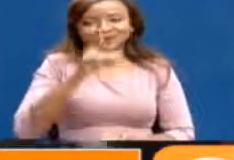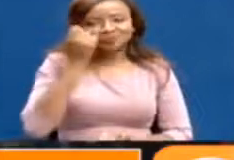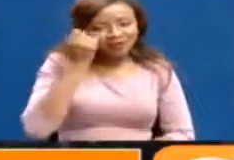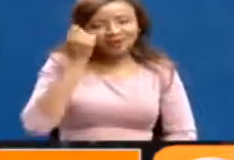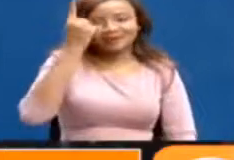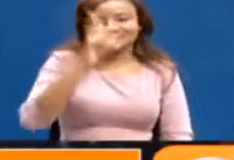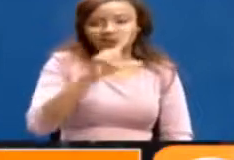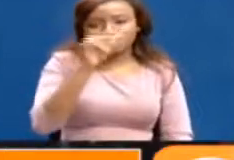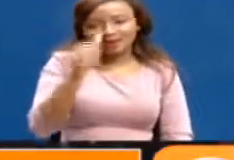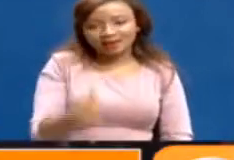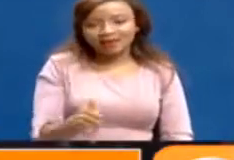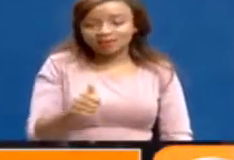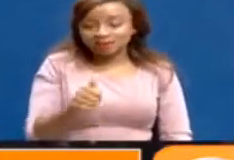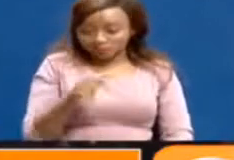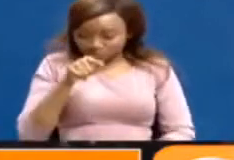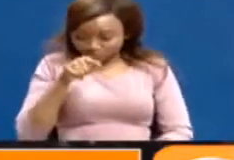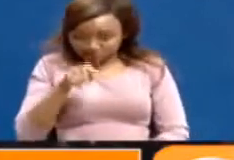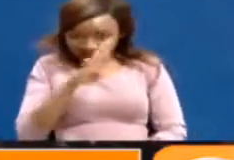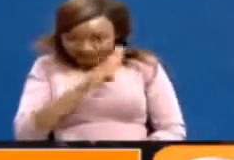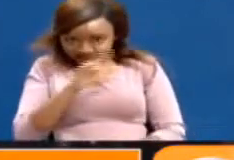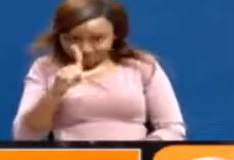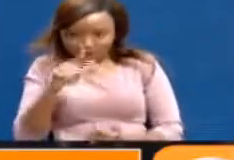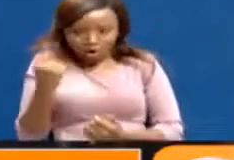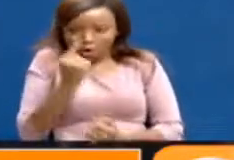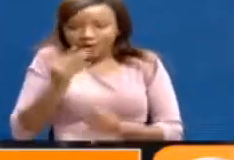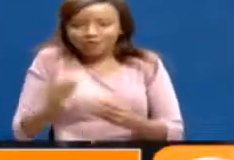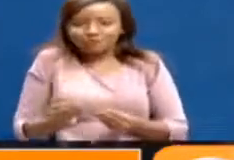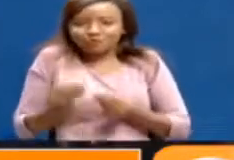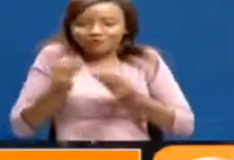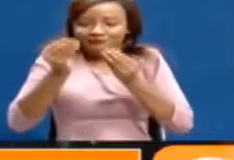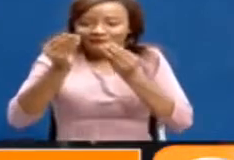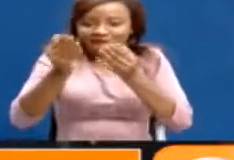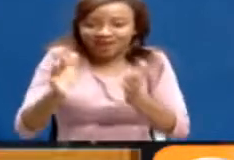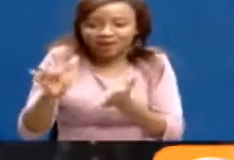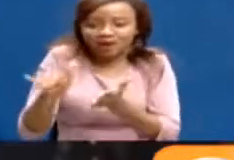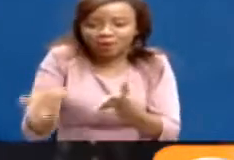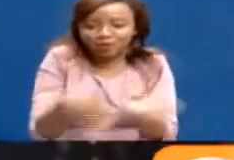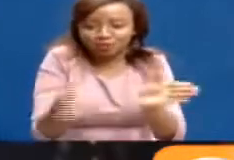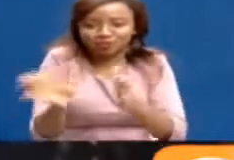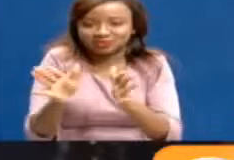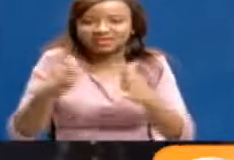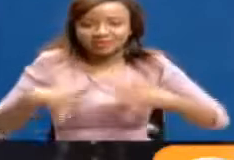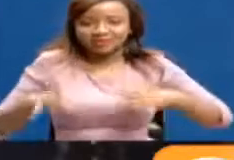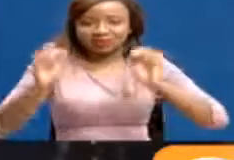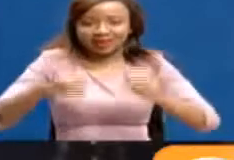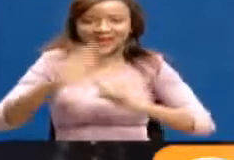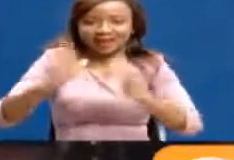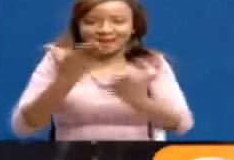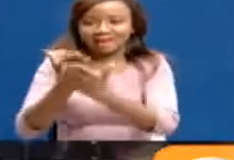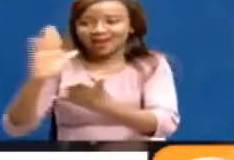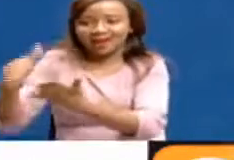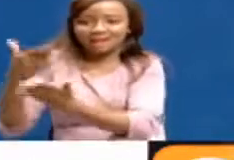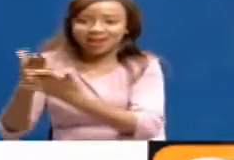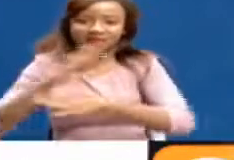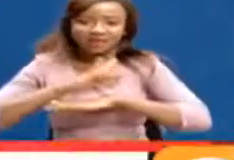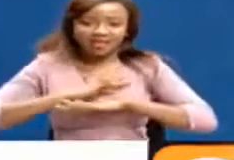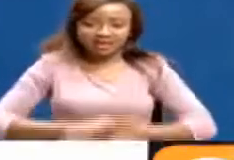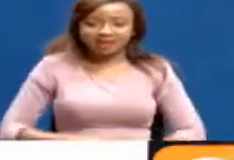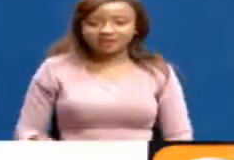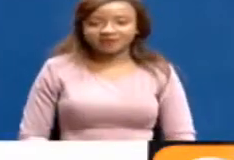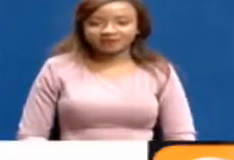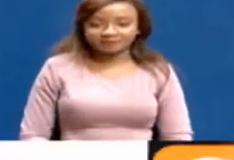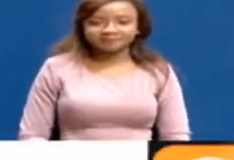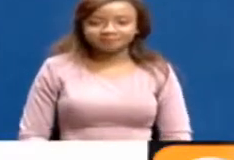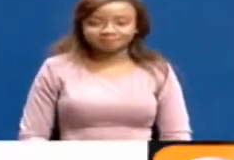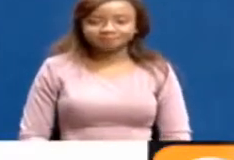just providing a framework for that agreement and providing the opportunity for even tax relief. So it is extremely practical. It's been done elsewhere. That